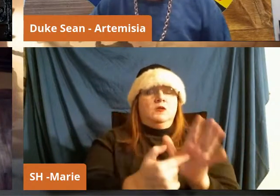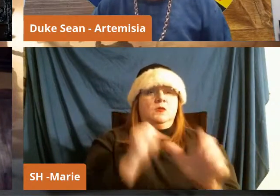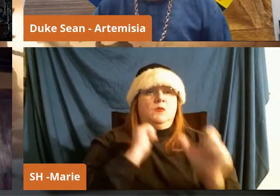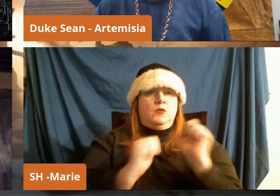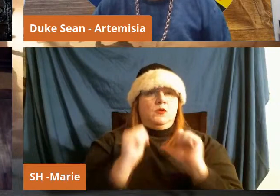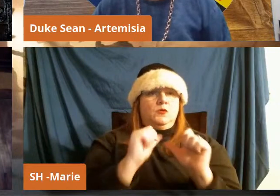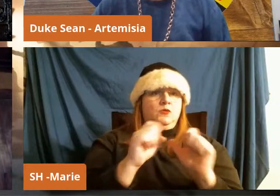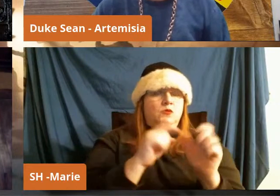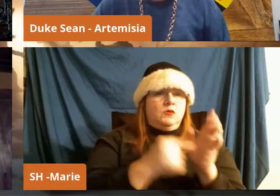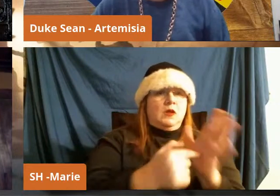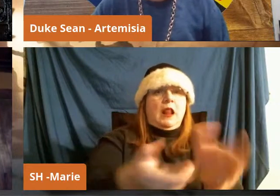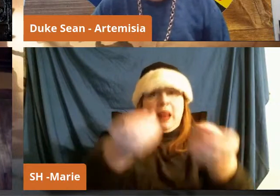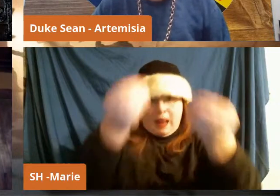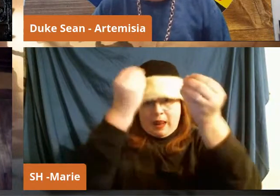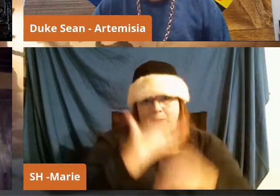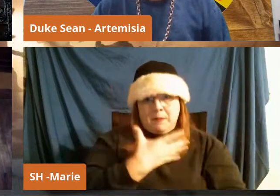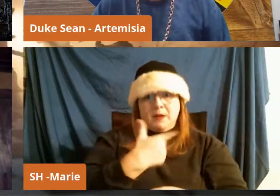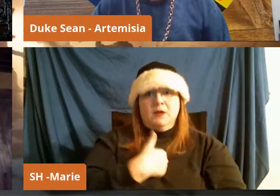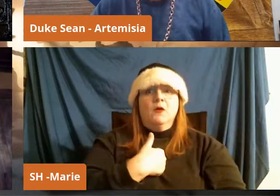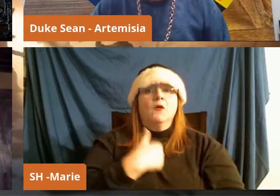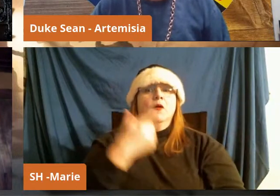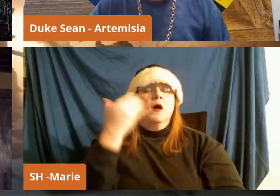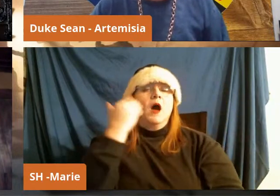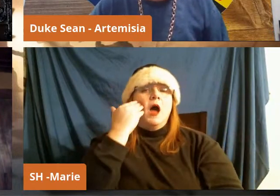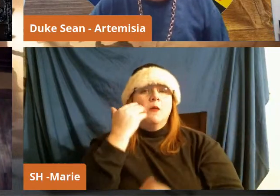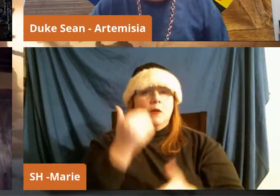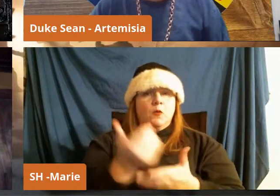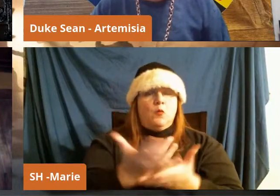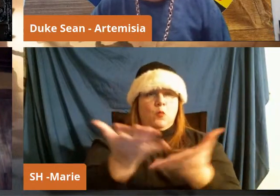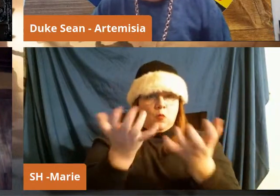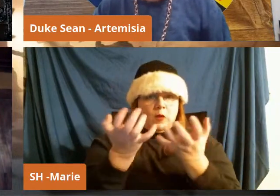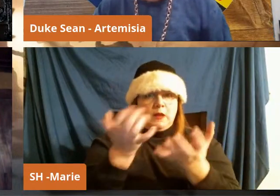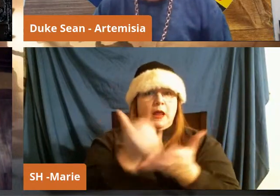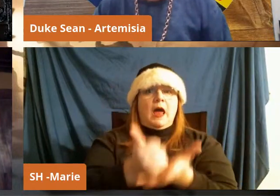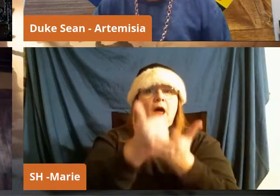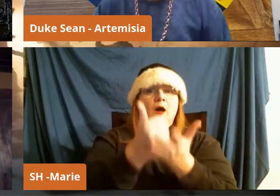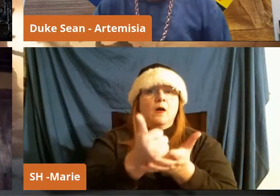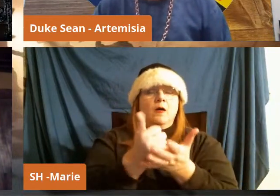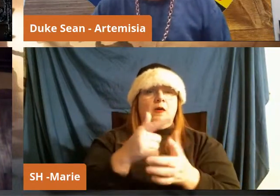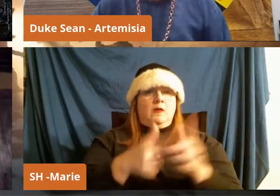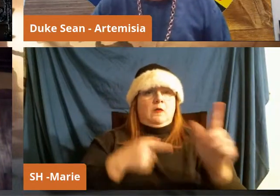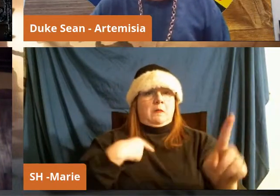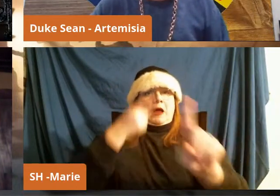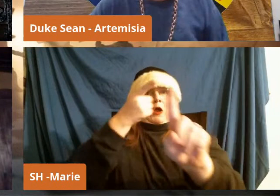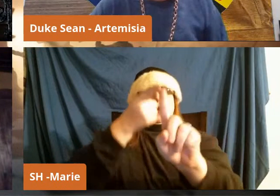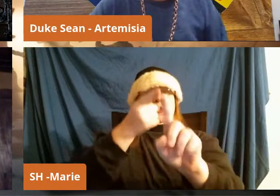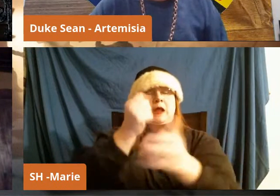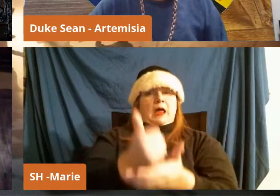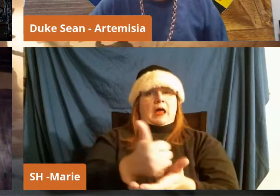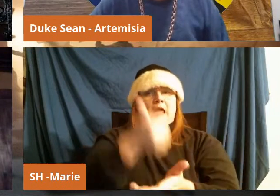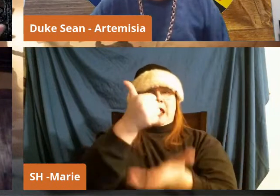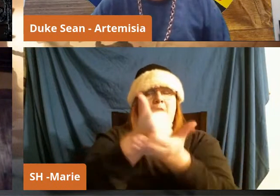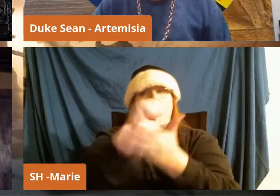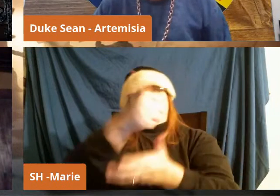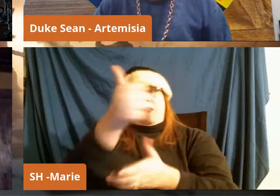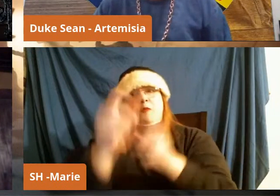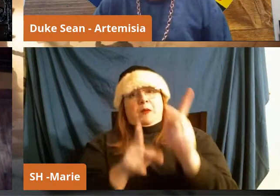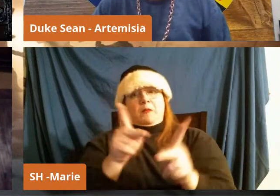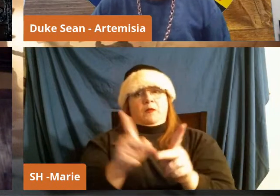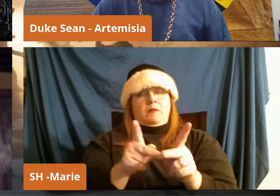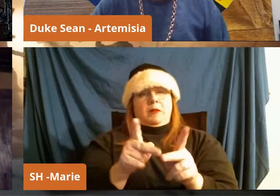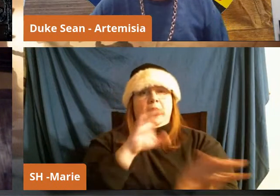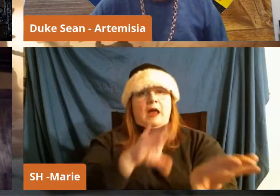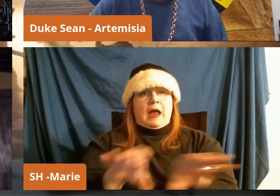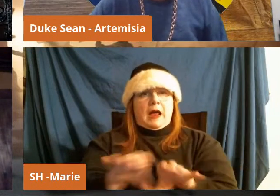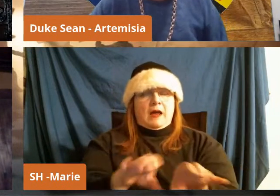produce or whatever, let me know. I'm more than willing to help people do that, because that's one of my goals, is helping other people be active